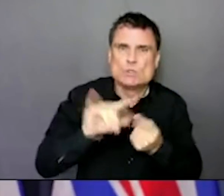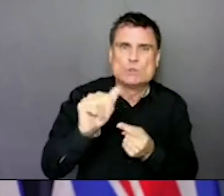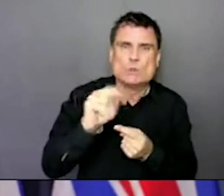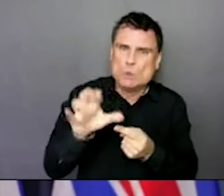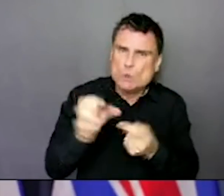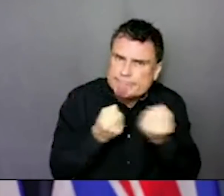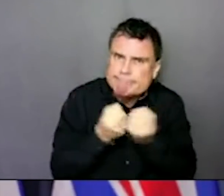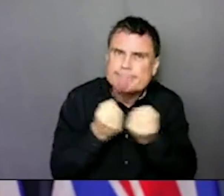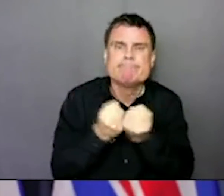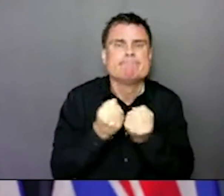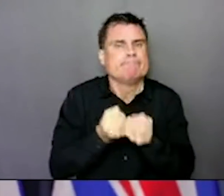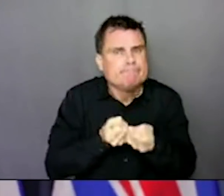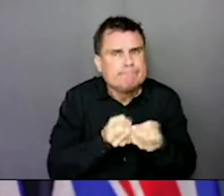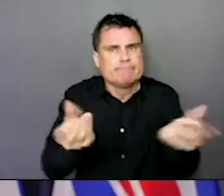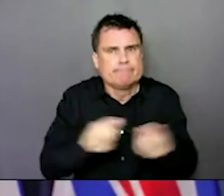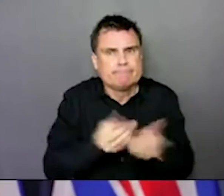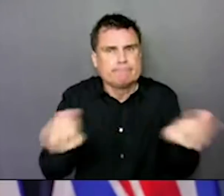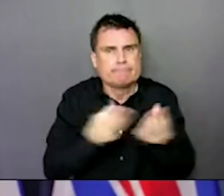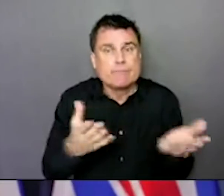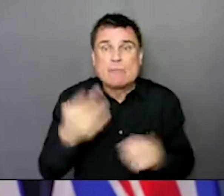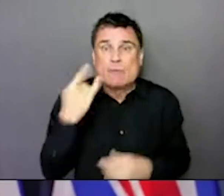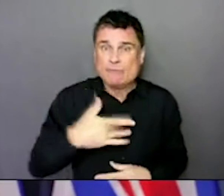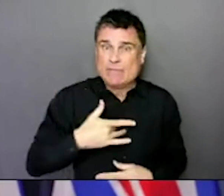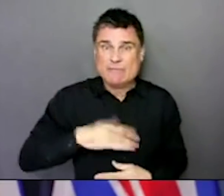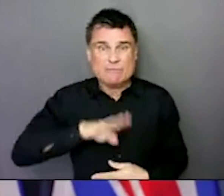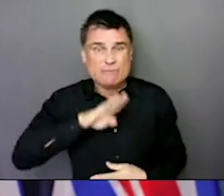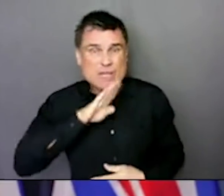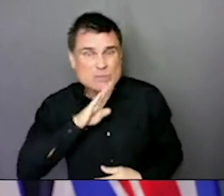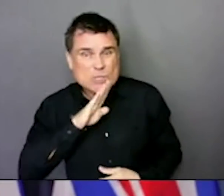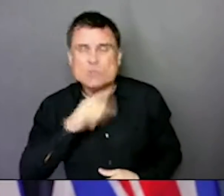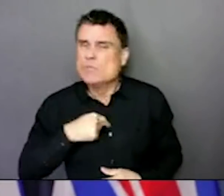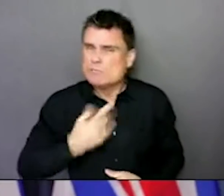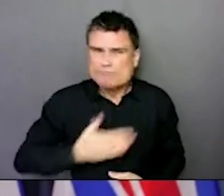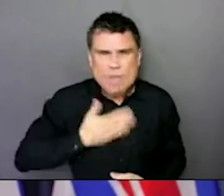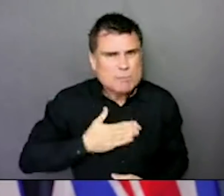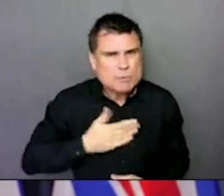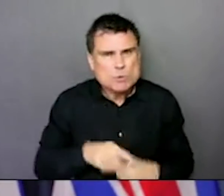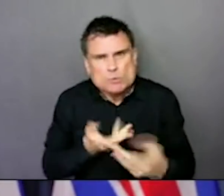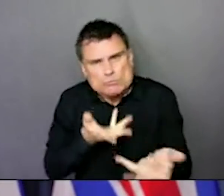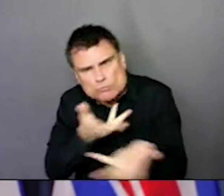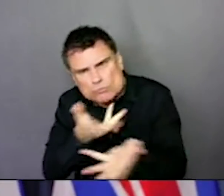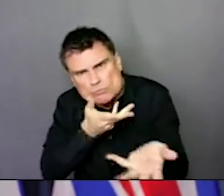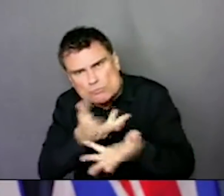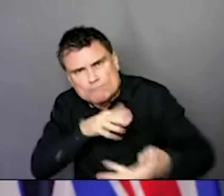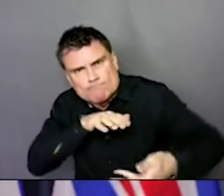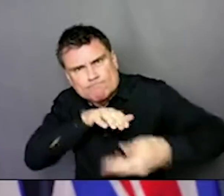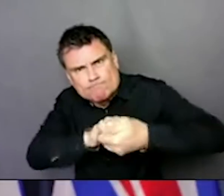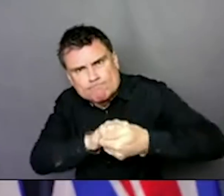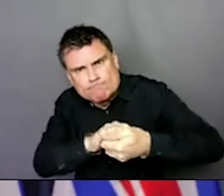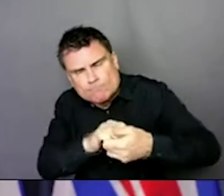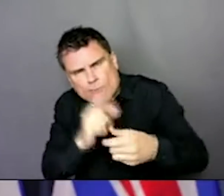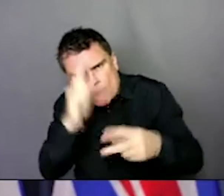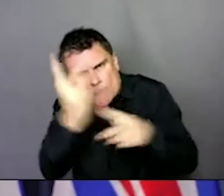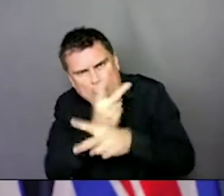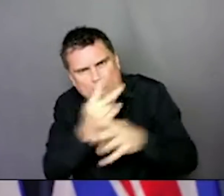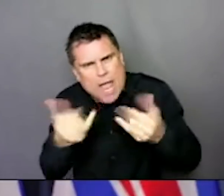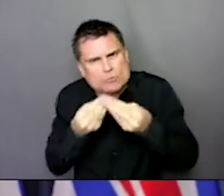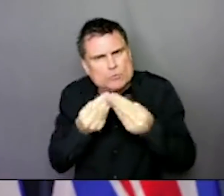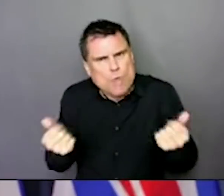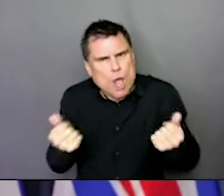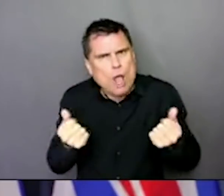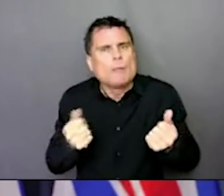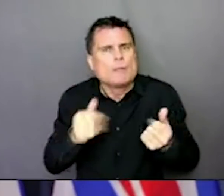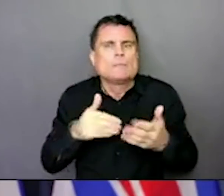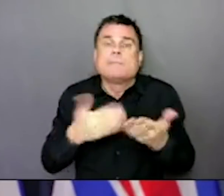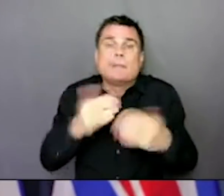very proud of the work that the public service has done, and I know that many British Columbians, based on the volume of mail that I've received, are grateful to have the